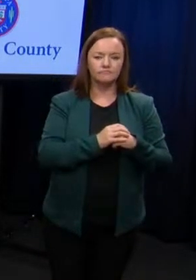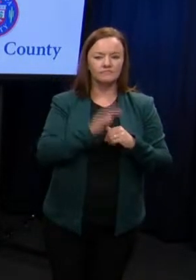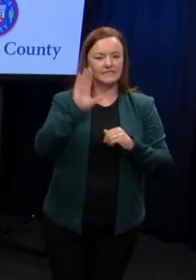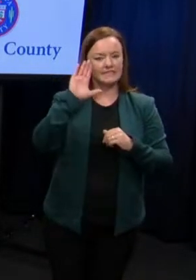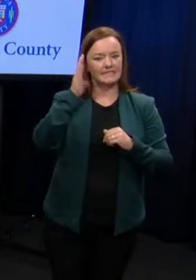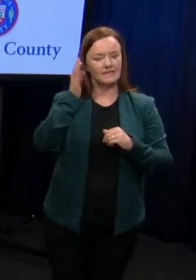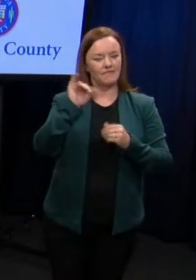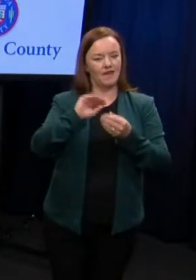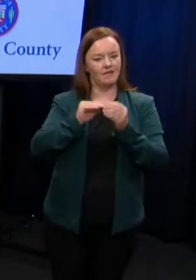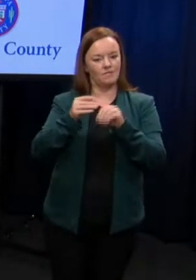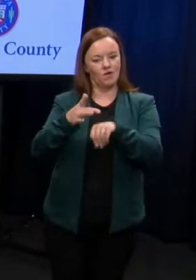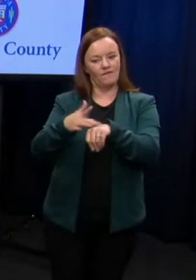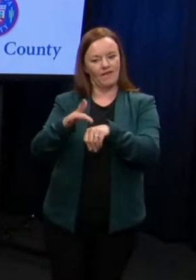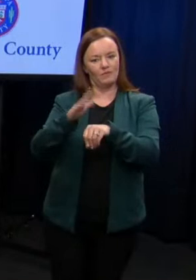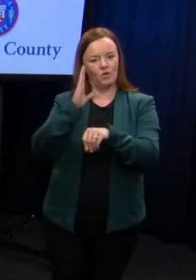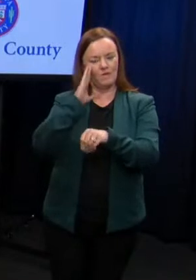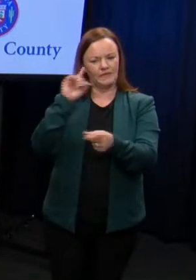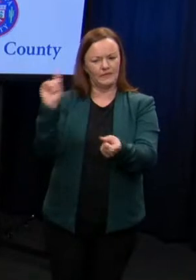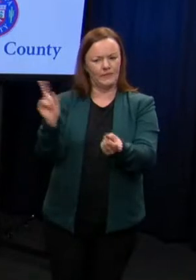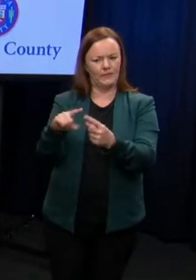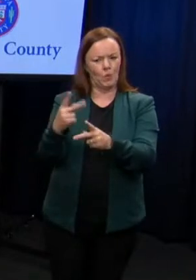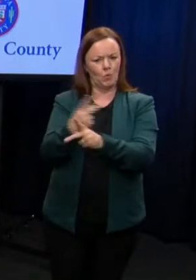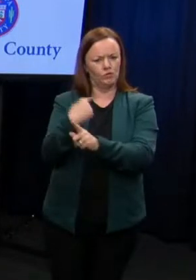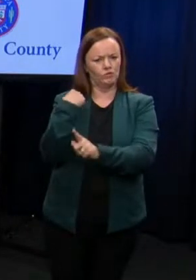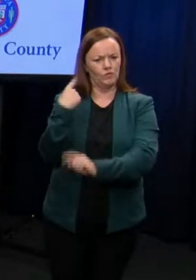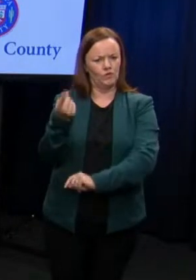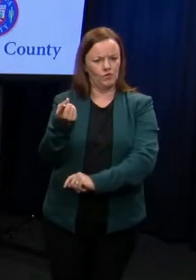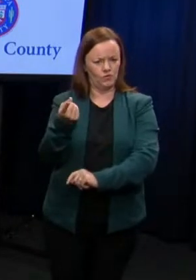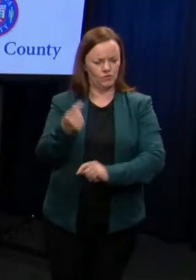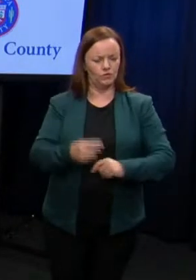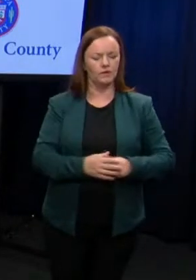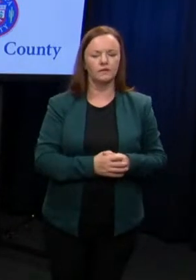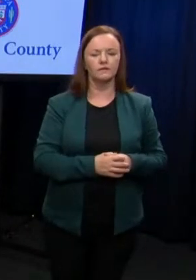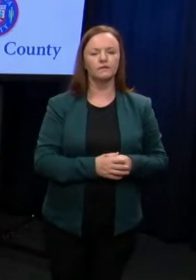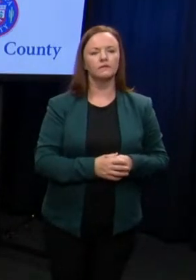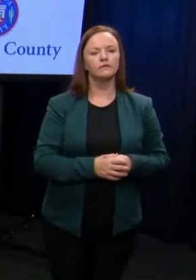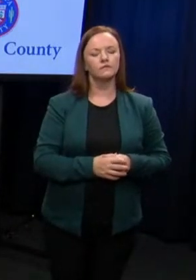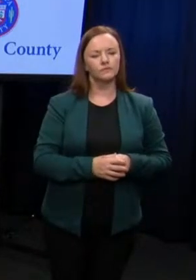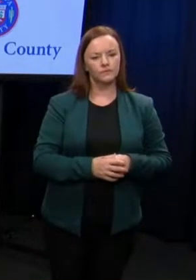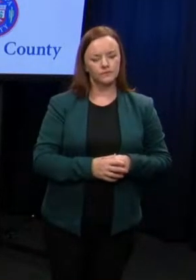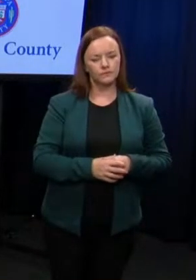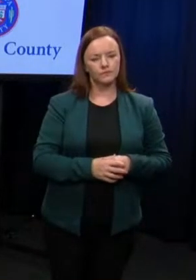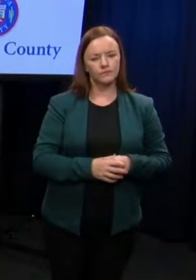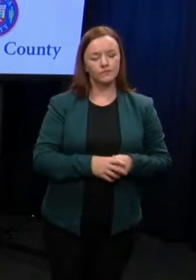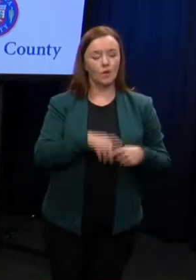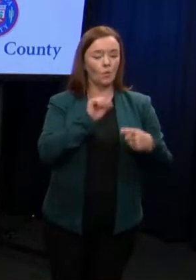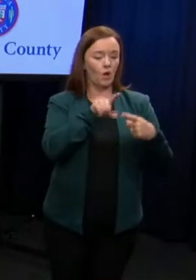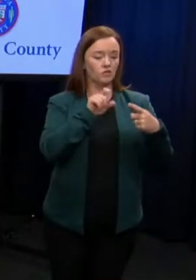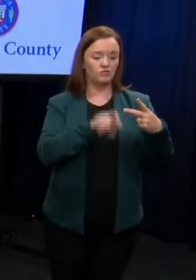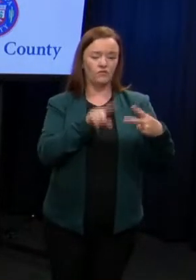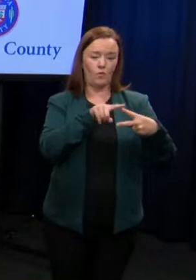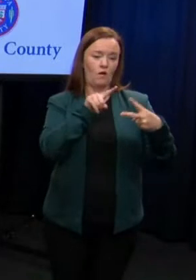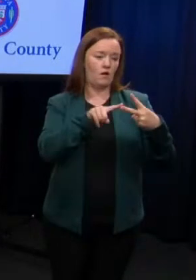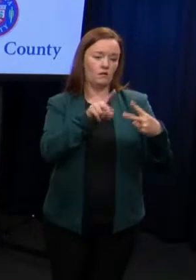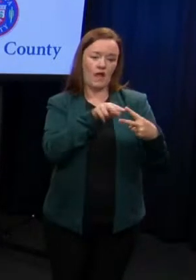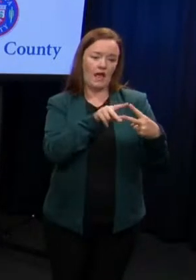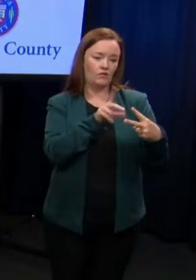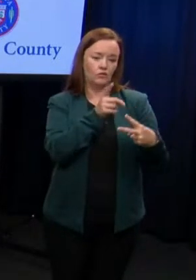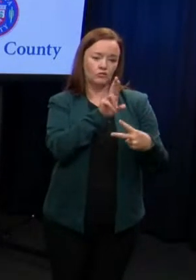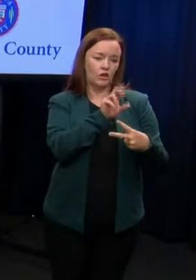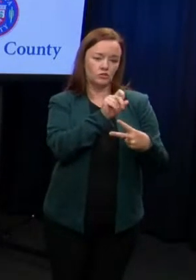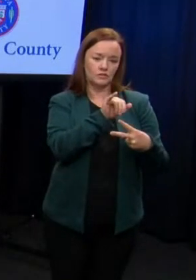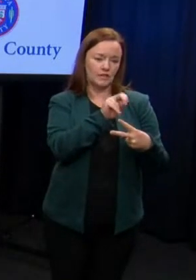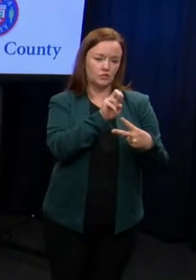of beds that we've had available so far. And this is for either for Marcy or for Dr.